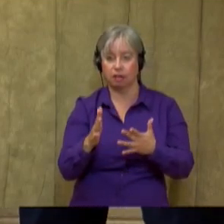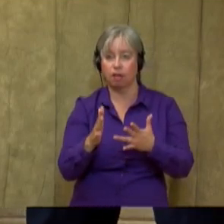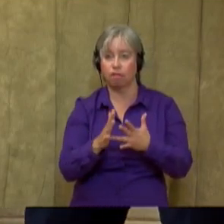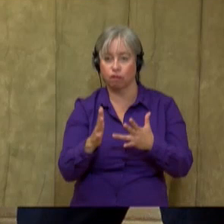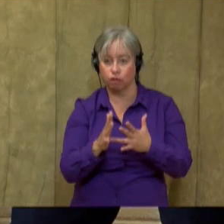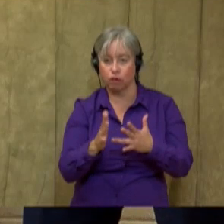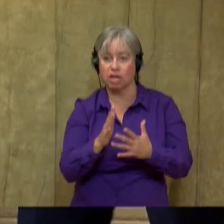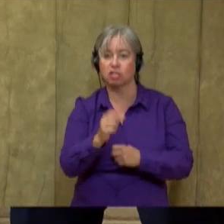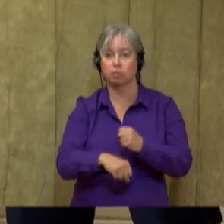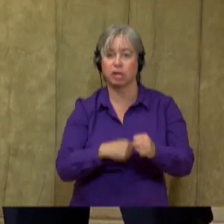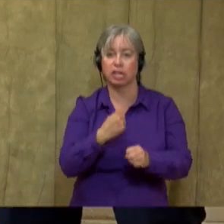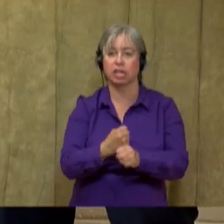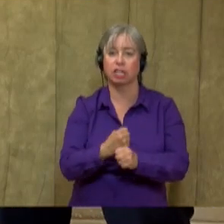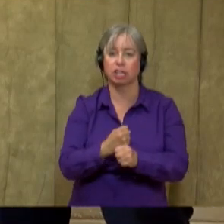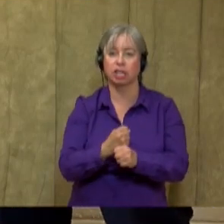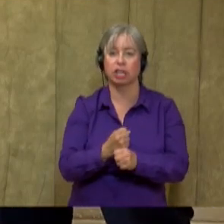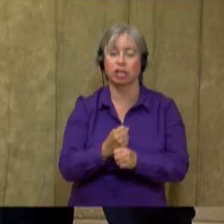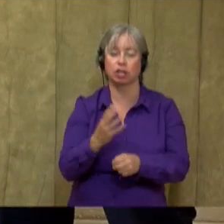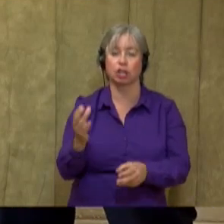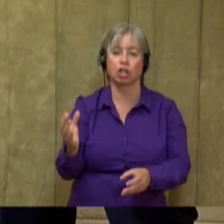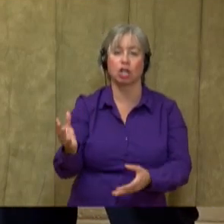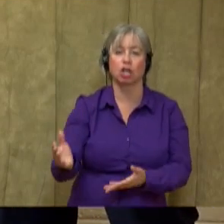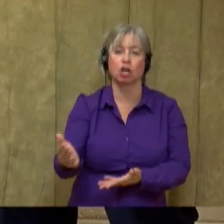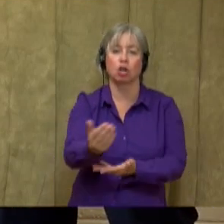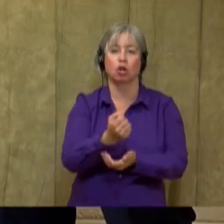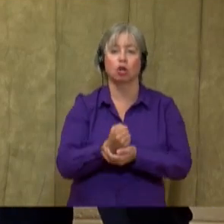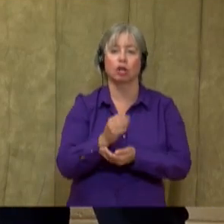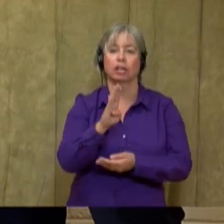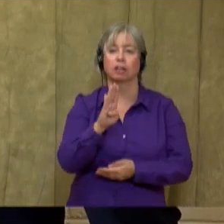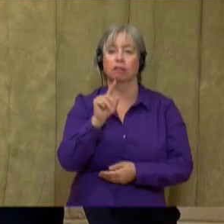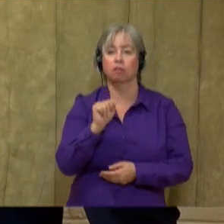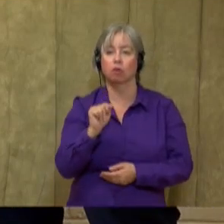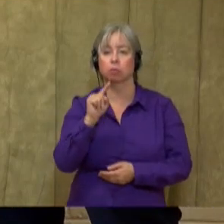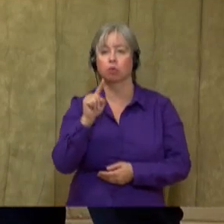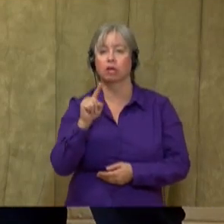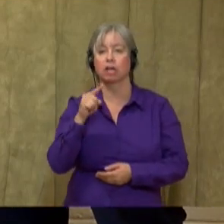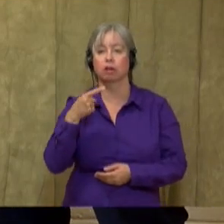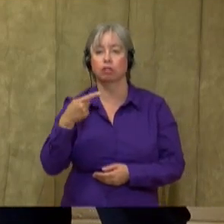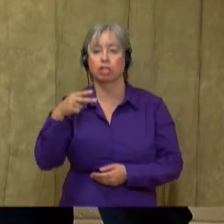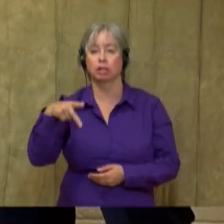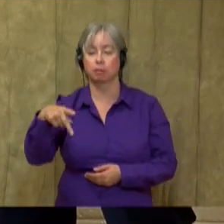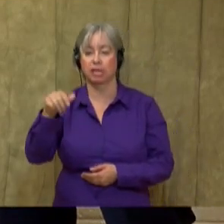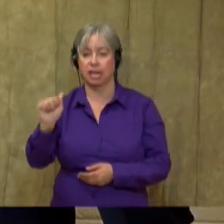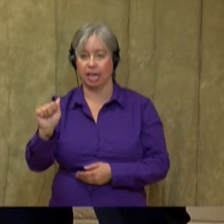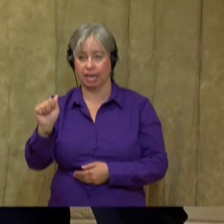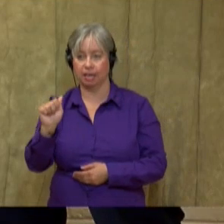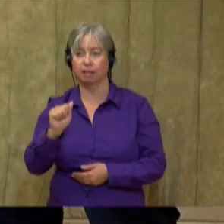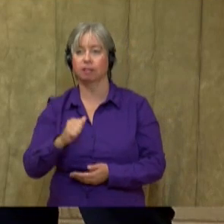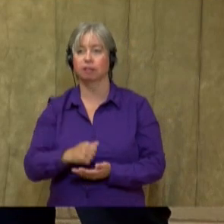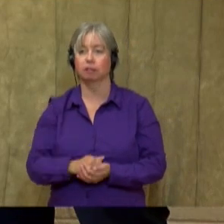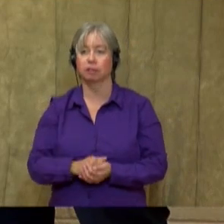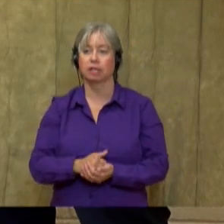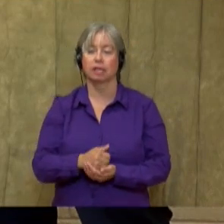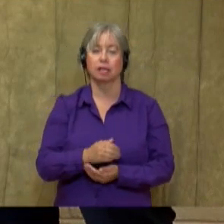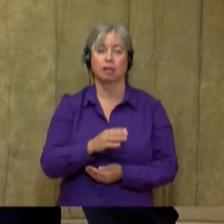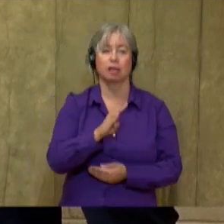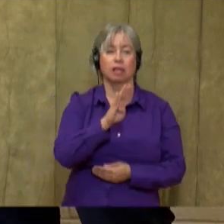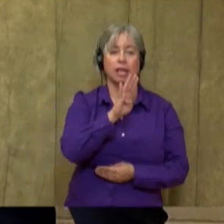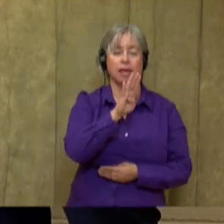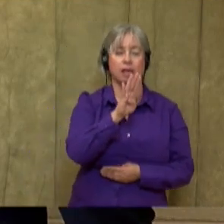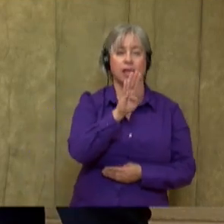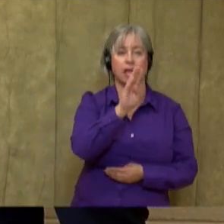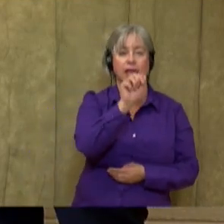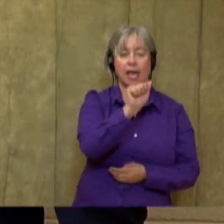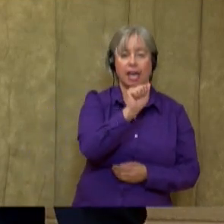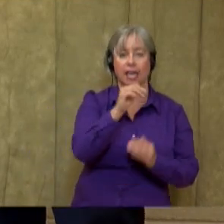high school and the collegiate level, each grade has a corresponding point value. An A is worth 4 points, a B is worth 3. So if you're